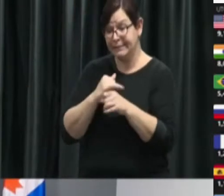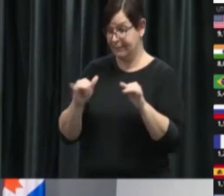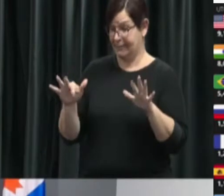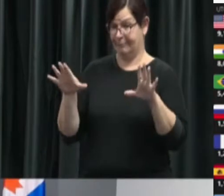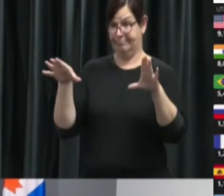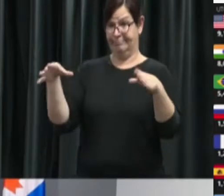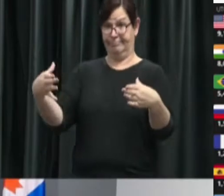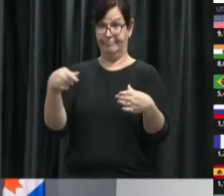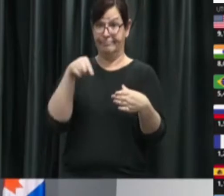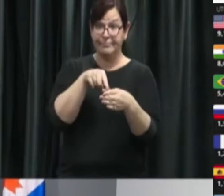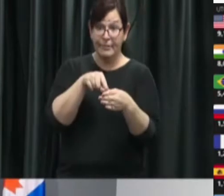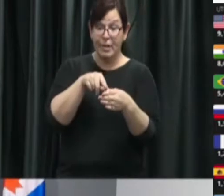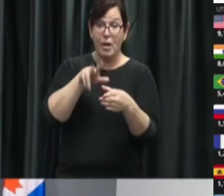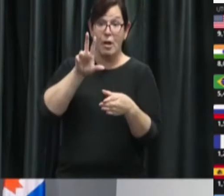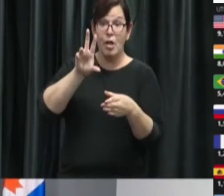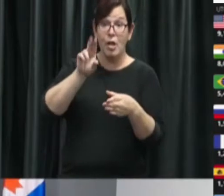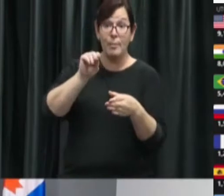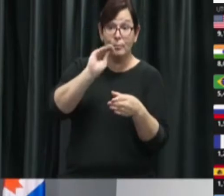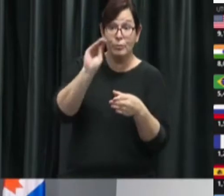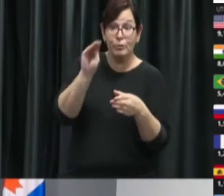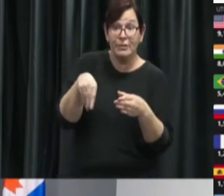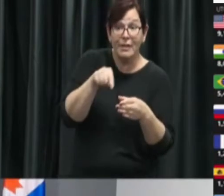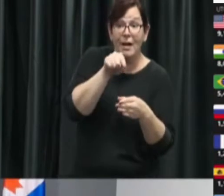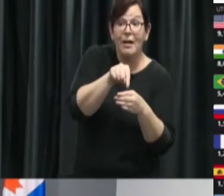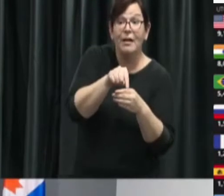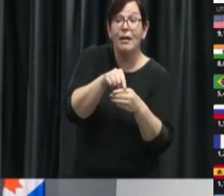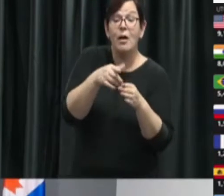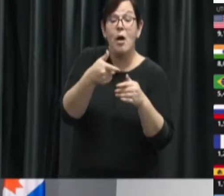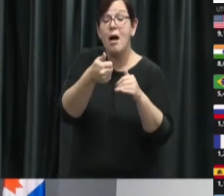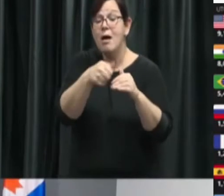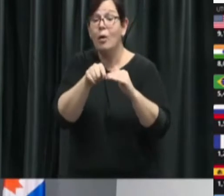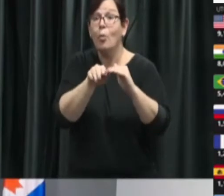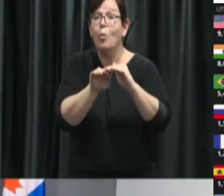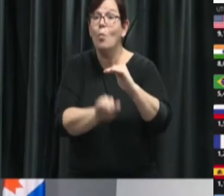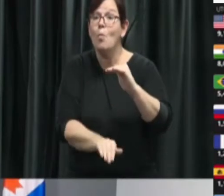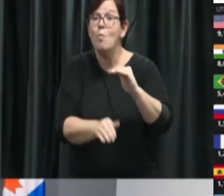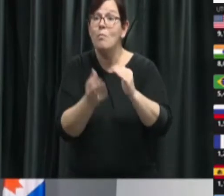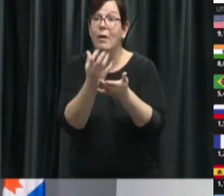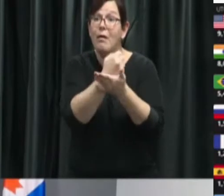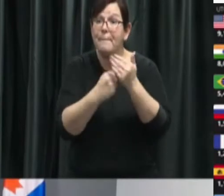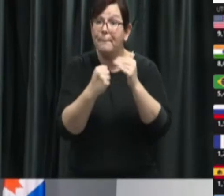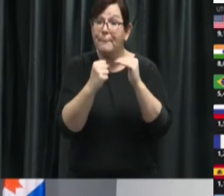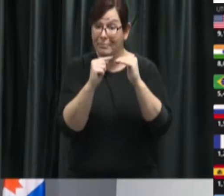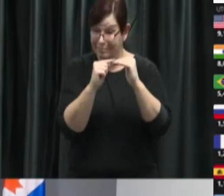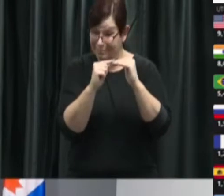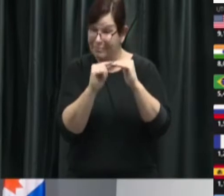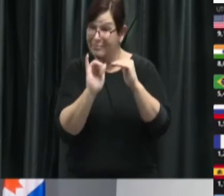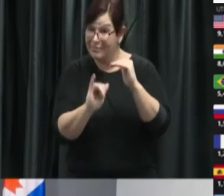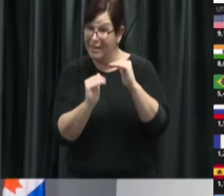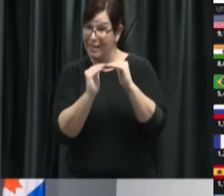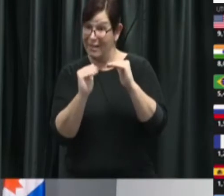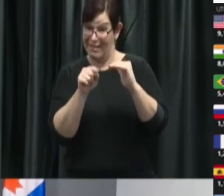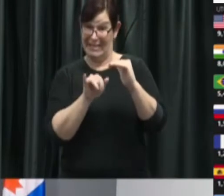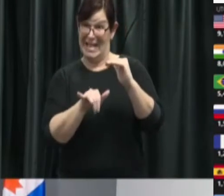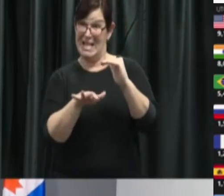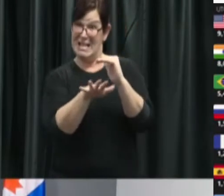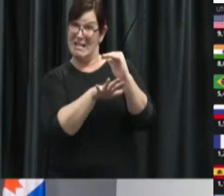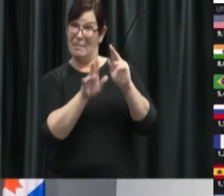living below the low-income threshold, but they accounted for 50% of COVID-19